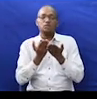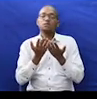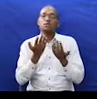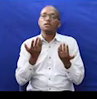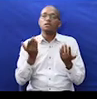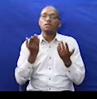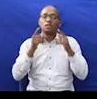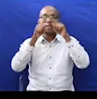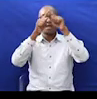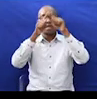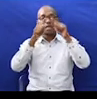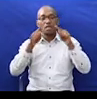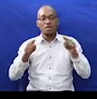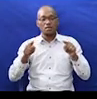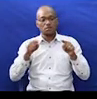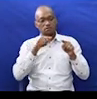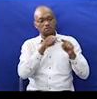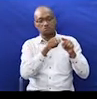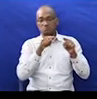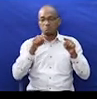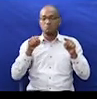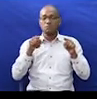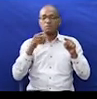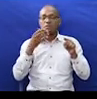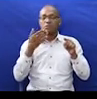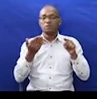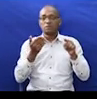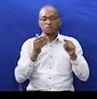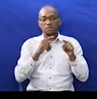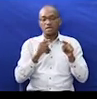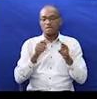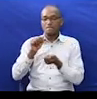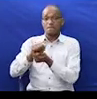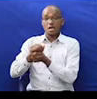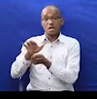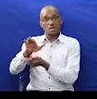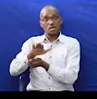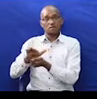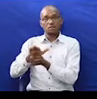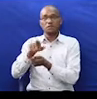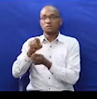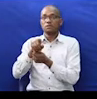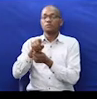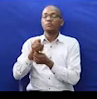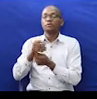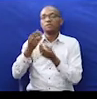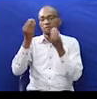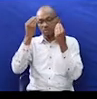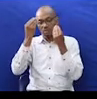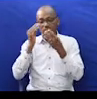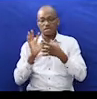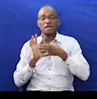and angles of a triangle. Is a branch of mathematics which studied the relationship